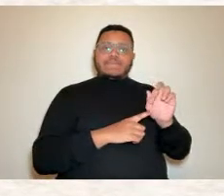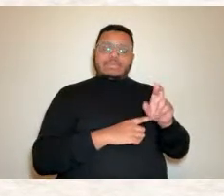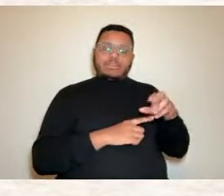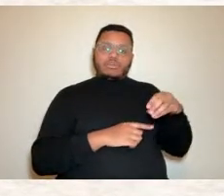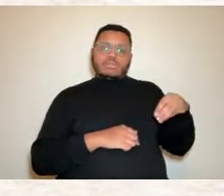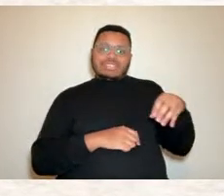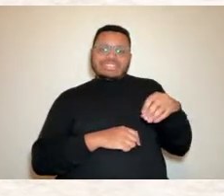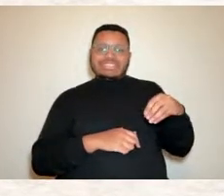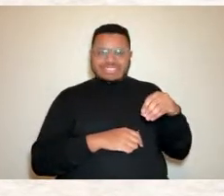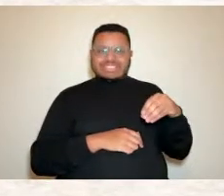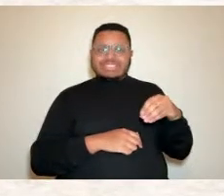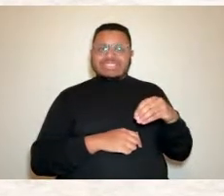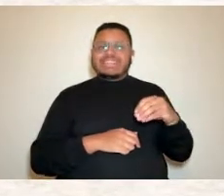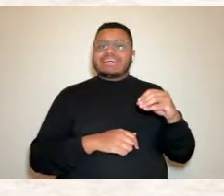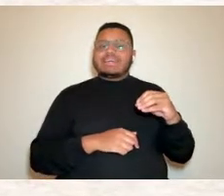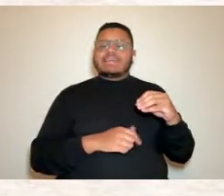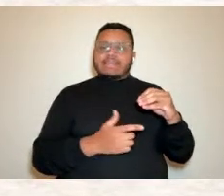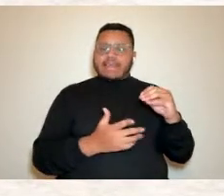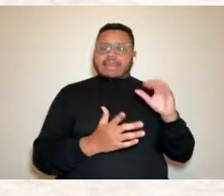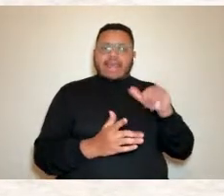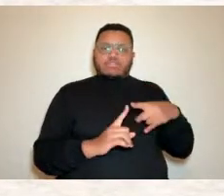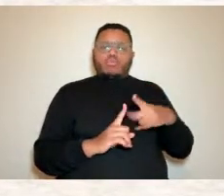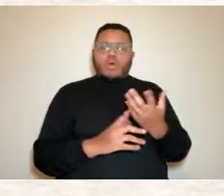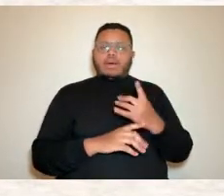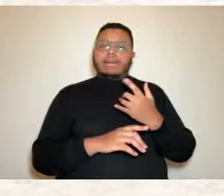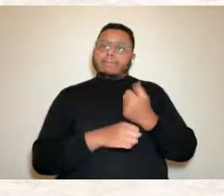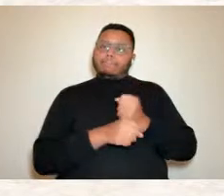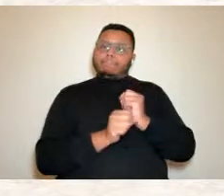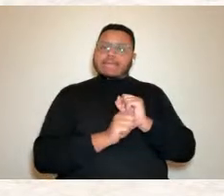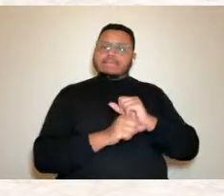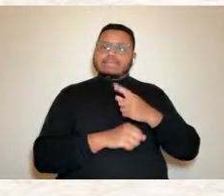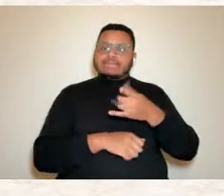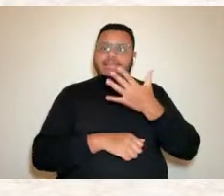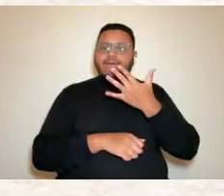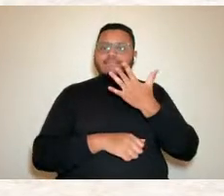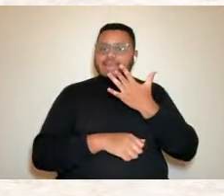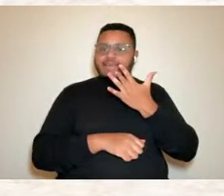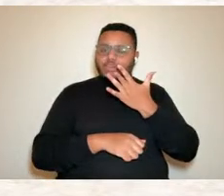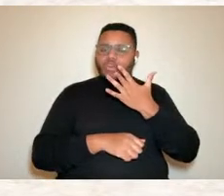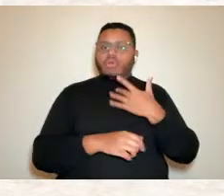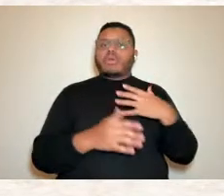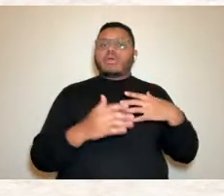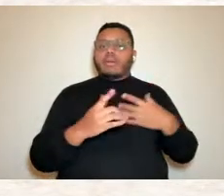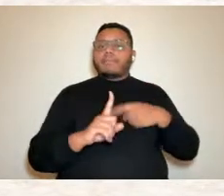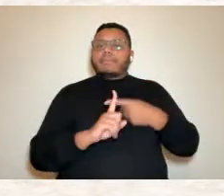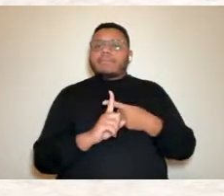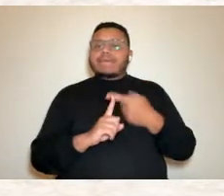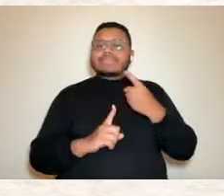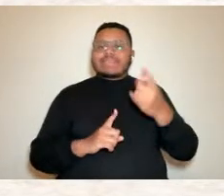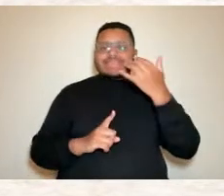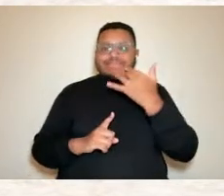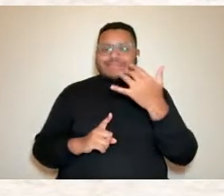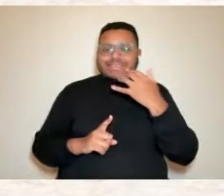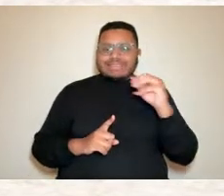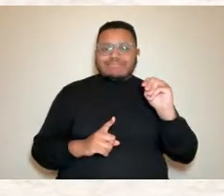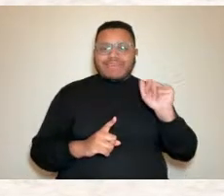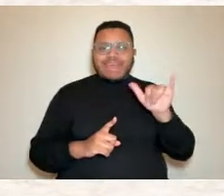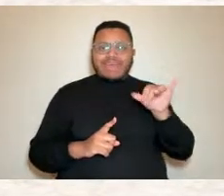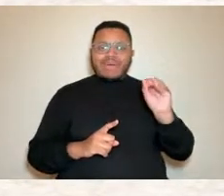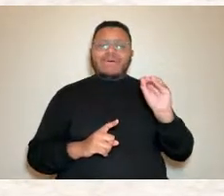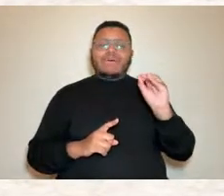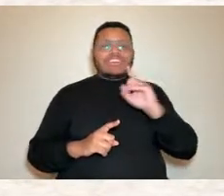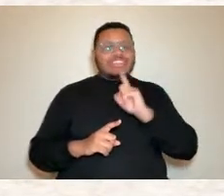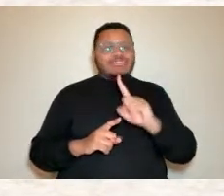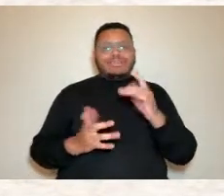seasoned. It tastes, it's just that's what really adds the flavor here, plus the spicy mayo. So this is just so